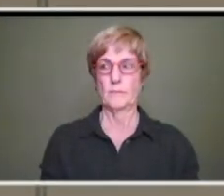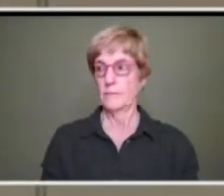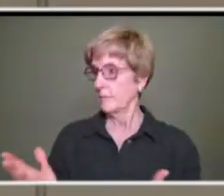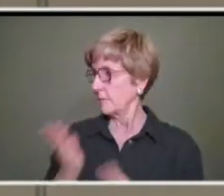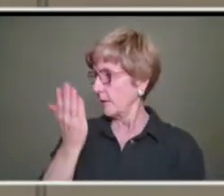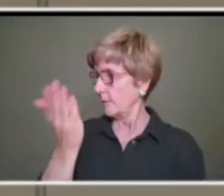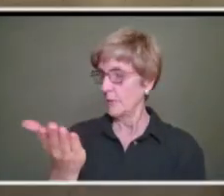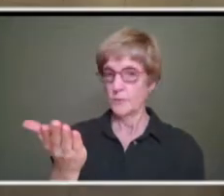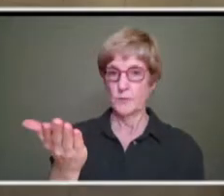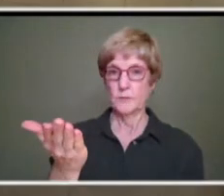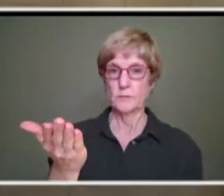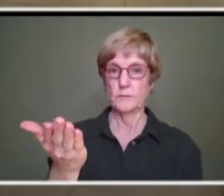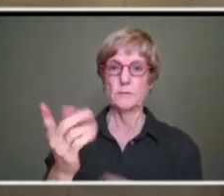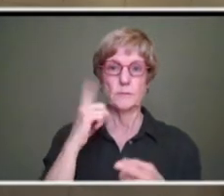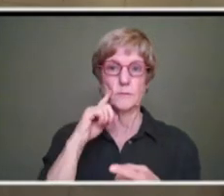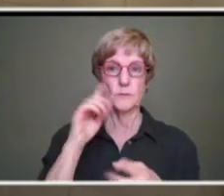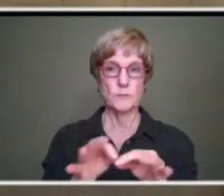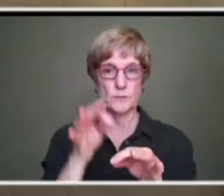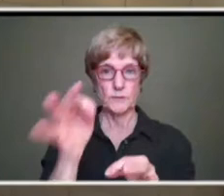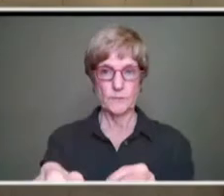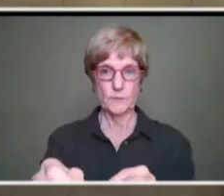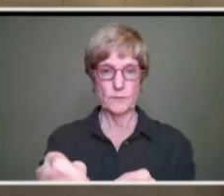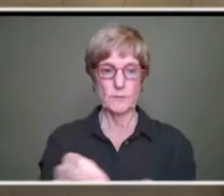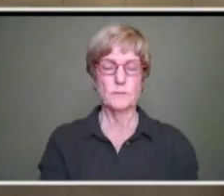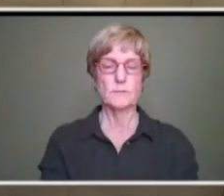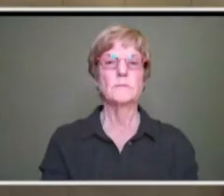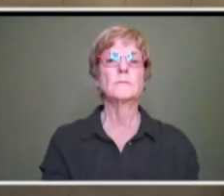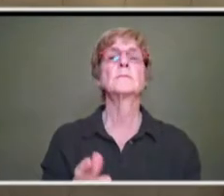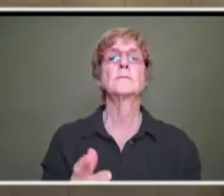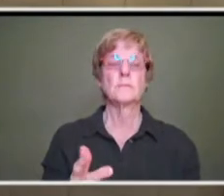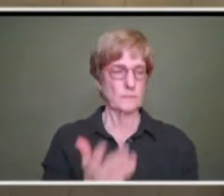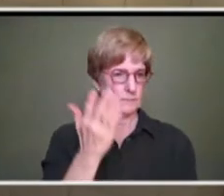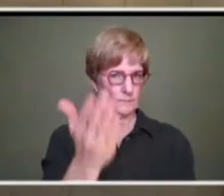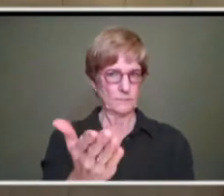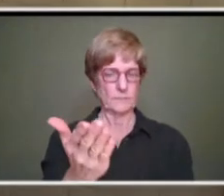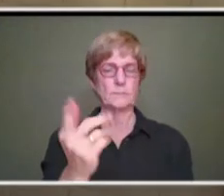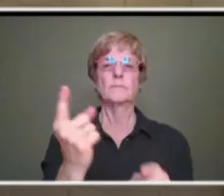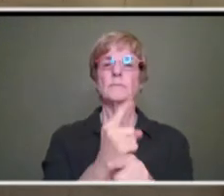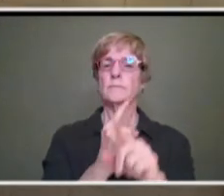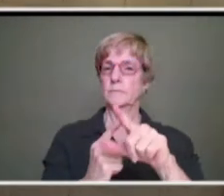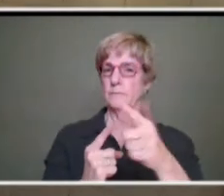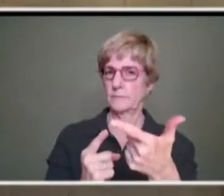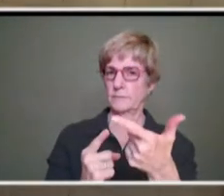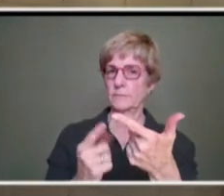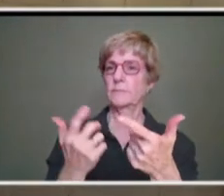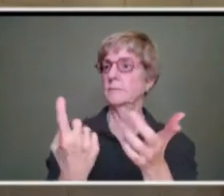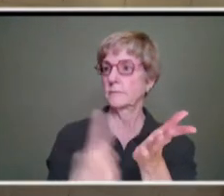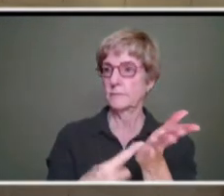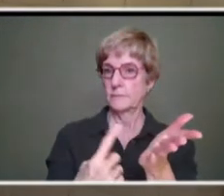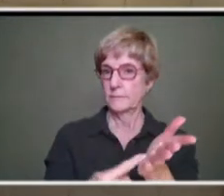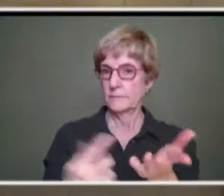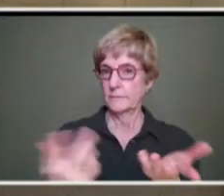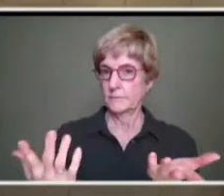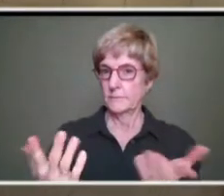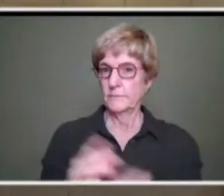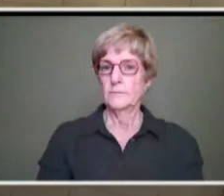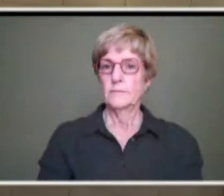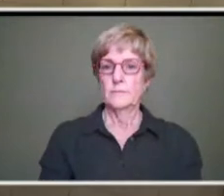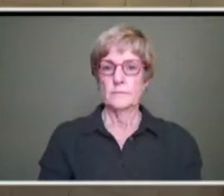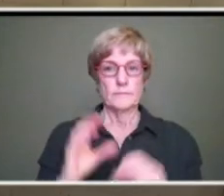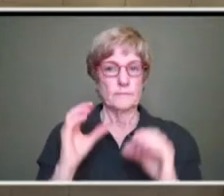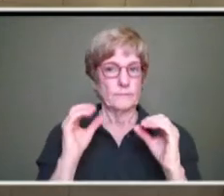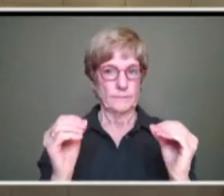motion to defer I have a motion that's been made and properly second is there any discussion hearing none